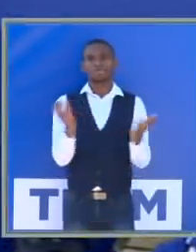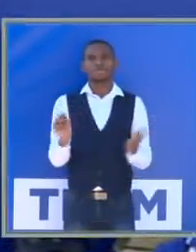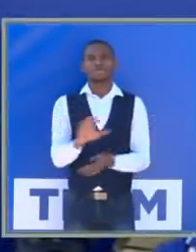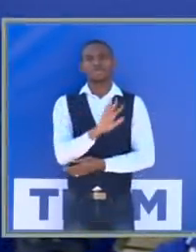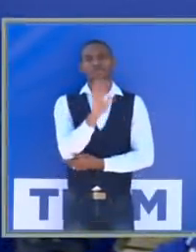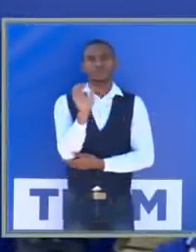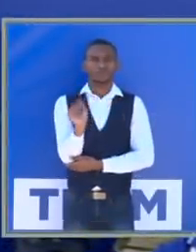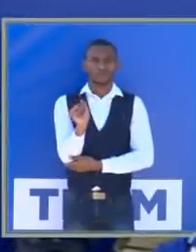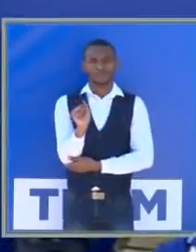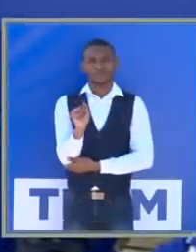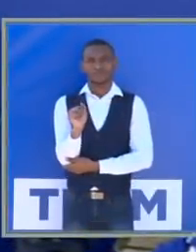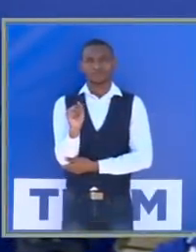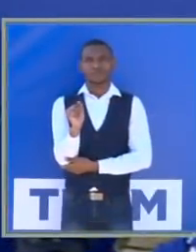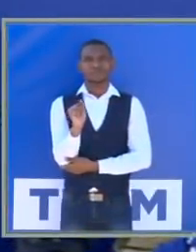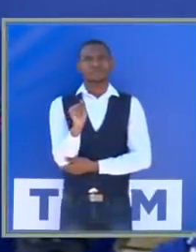Bagaitsu,